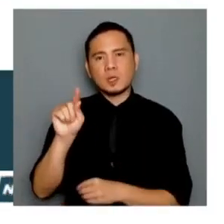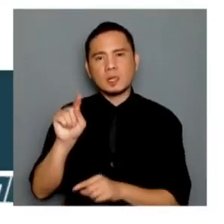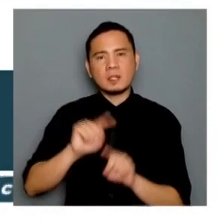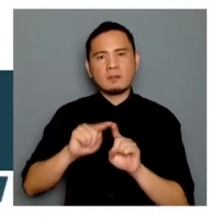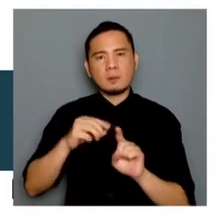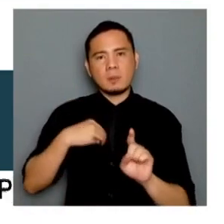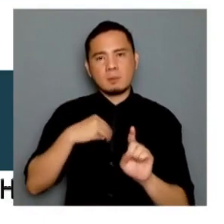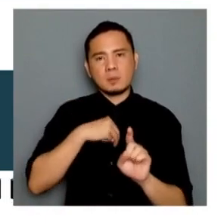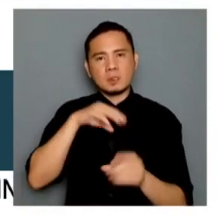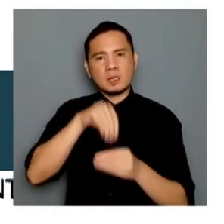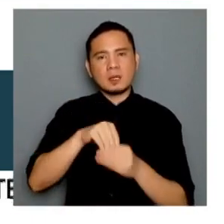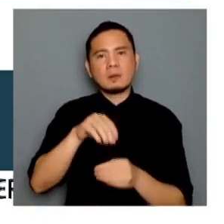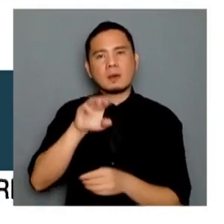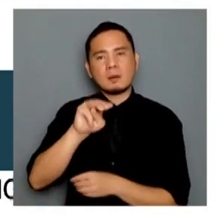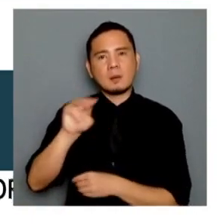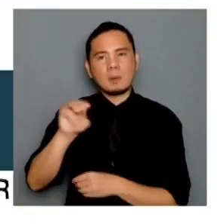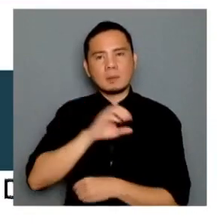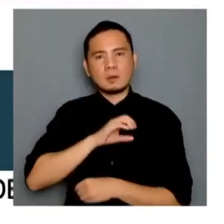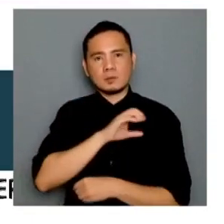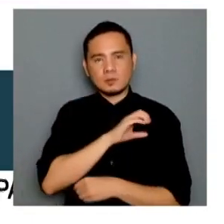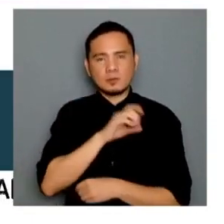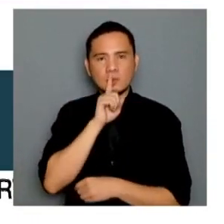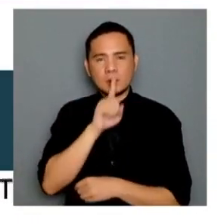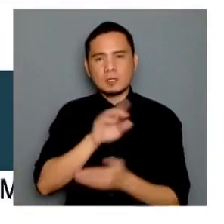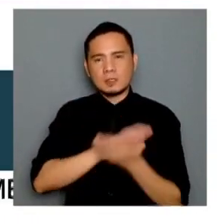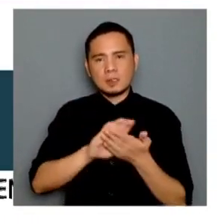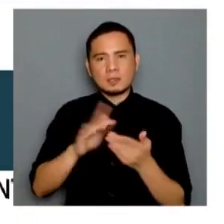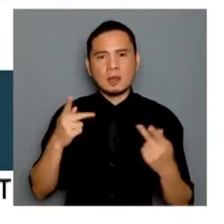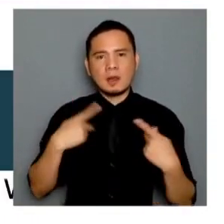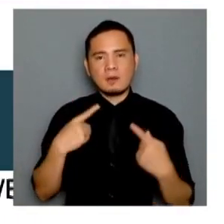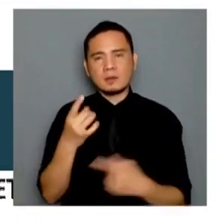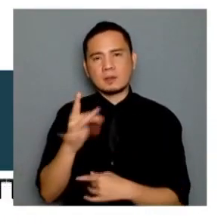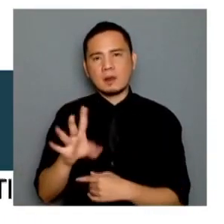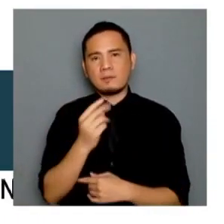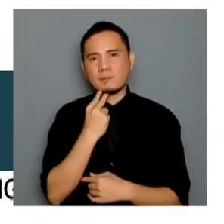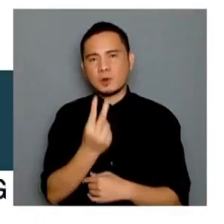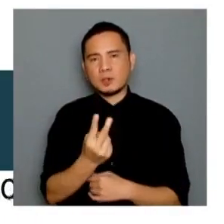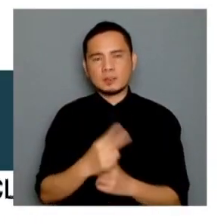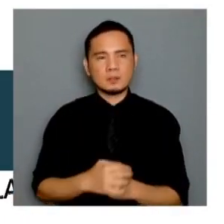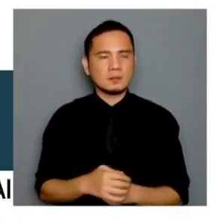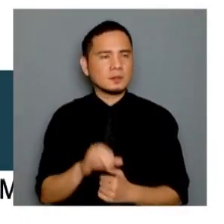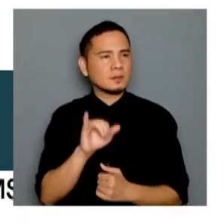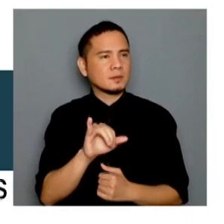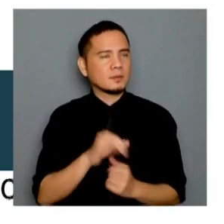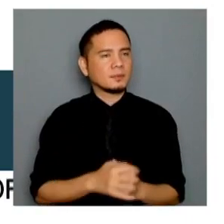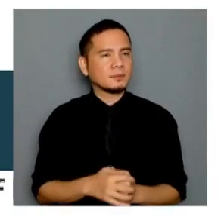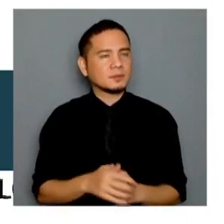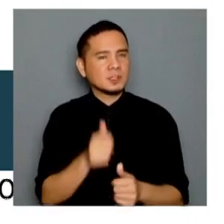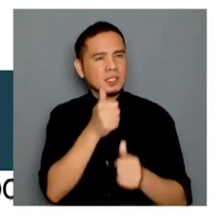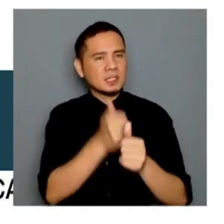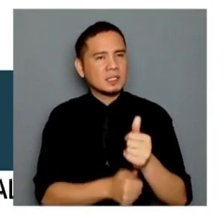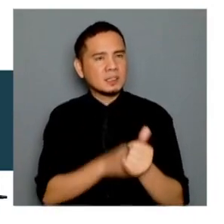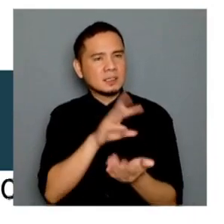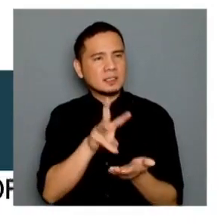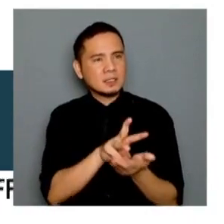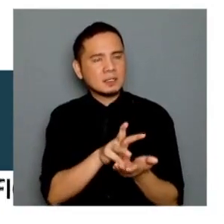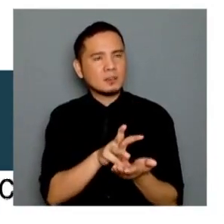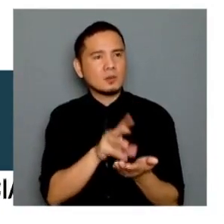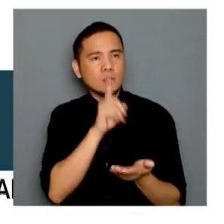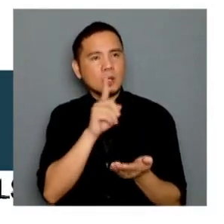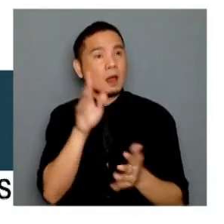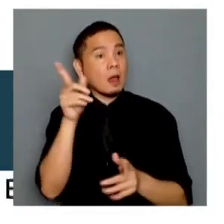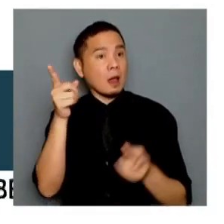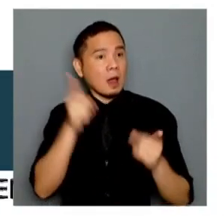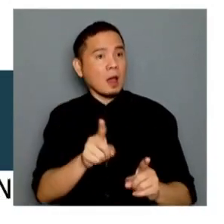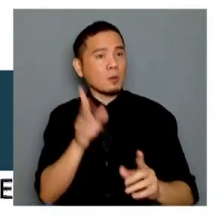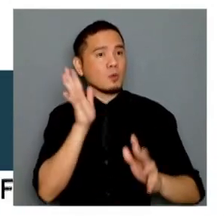Council. And again, it is really good to have one voice. Now, it used to be, Mayor Zamora, that for each city, this is in the olden days, right?